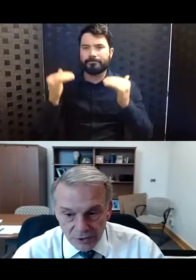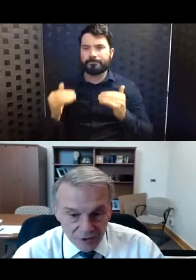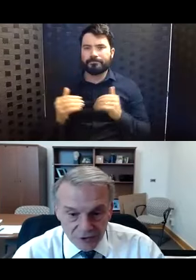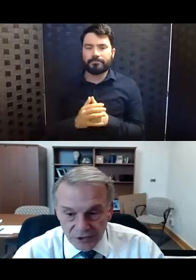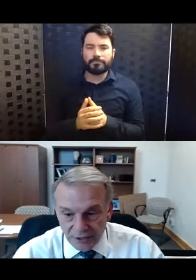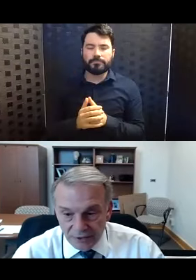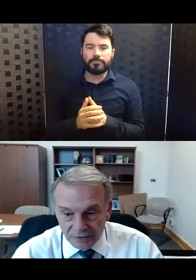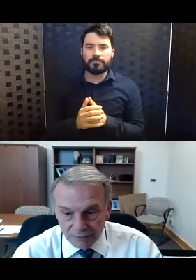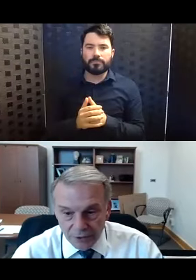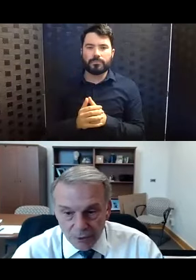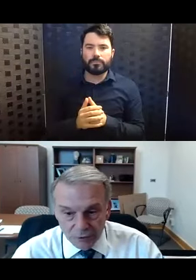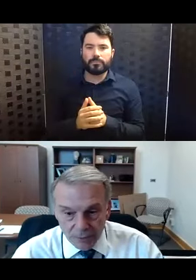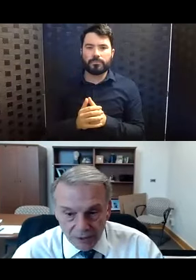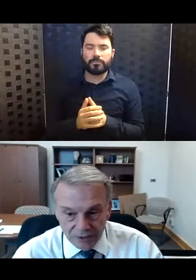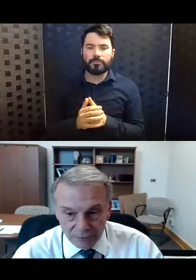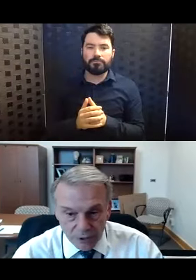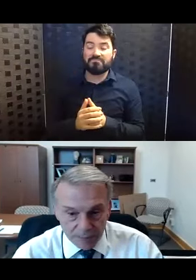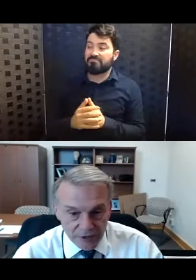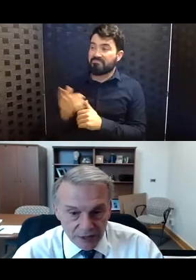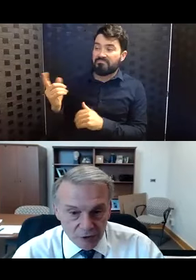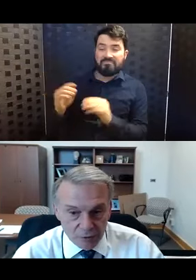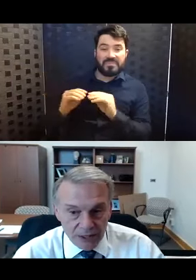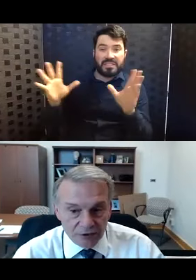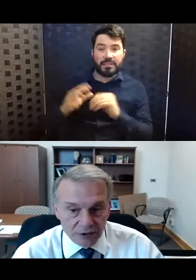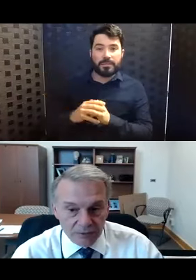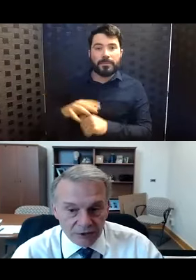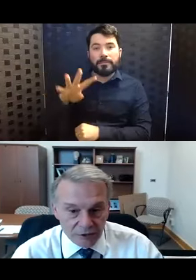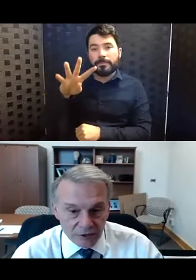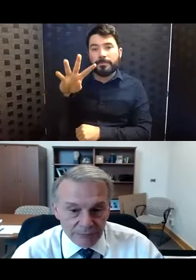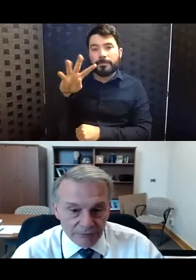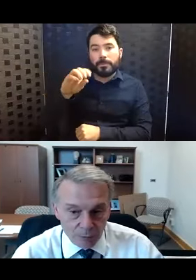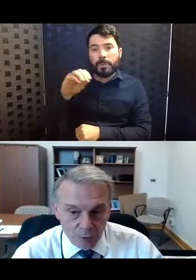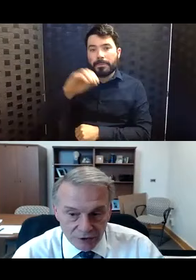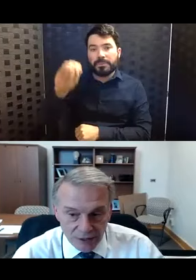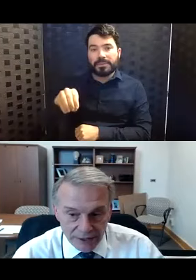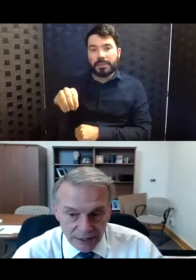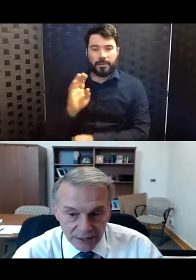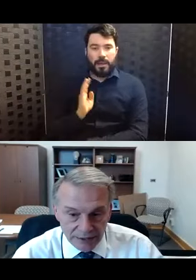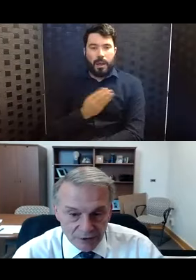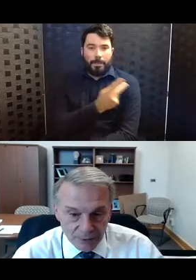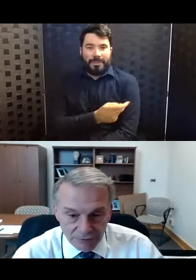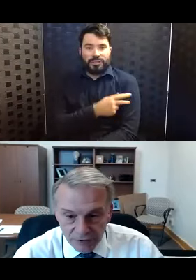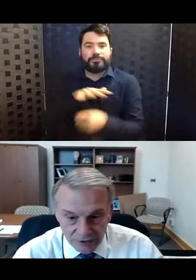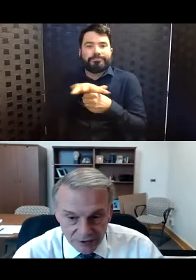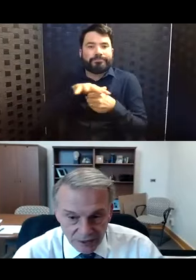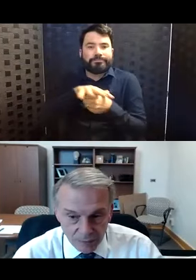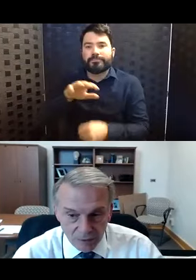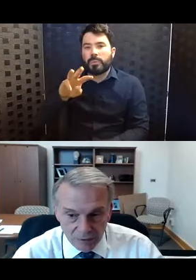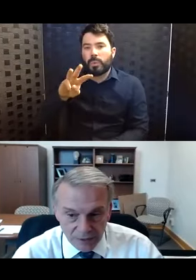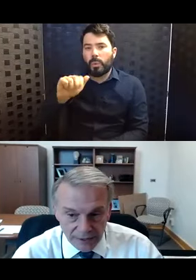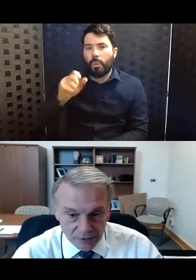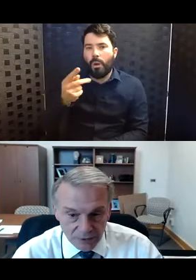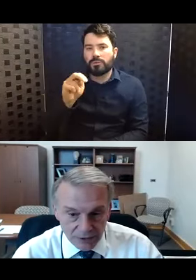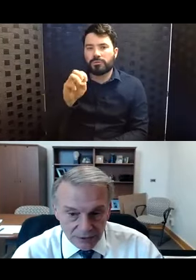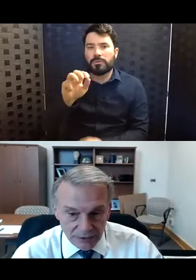You can also see that for the most part, 40% of our new patient admissions are coming from Washtenaw County, and that's been fairly stable over